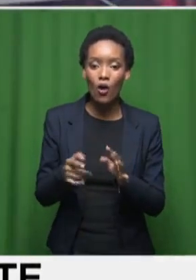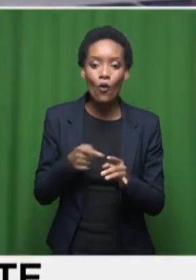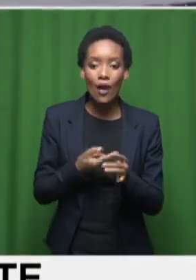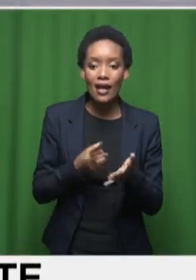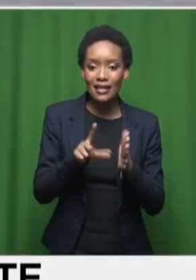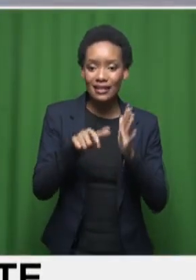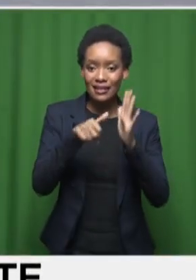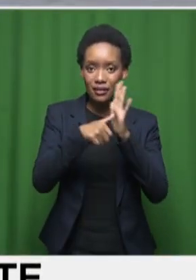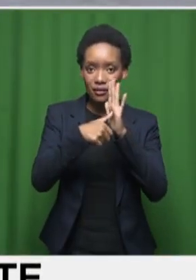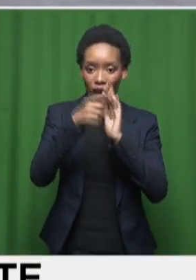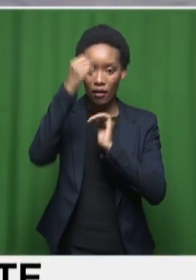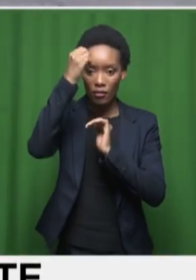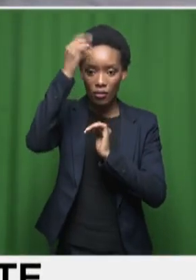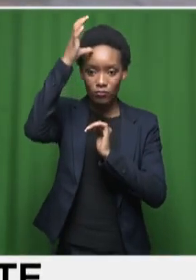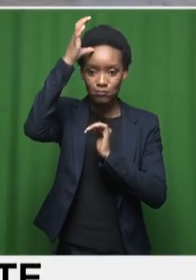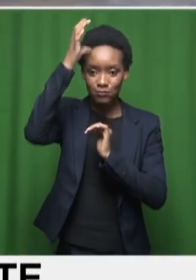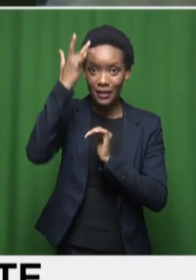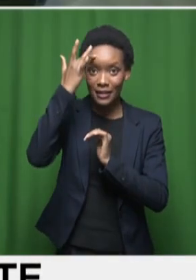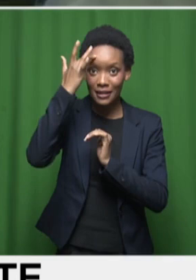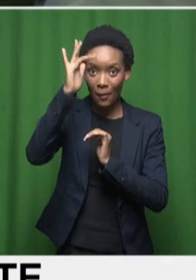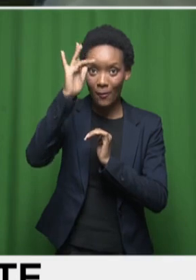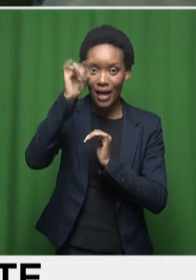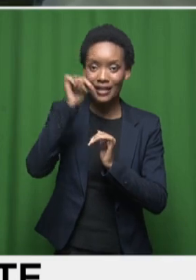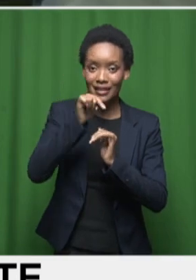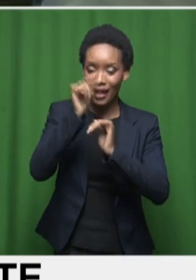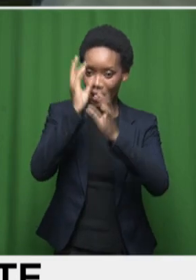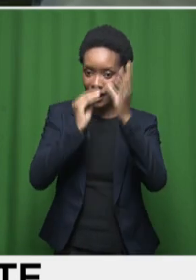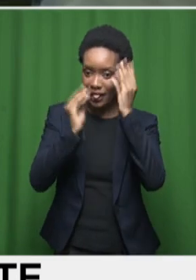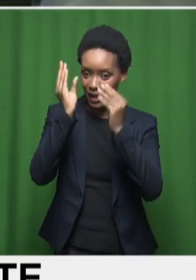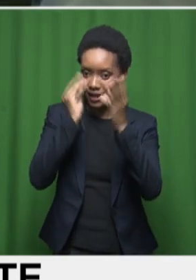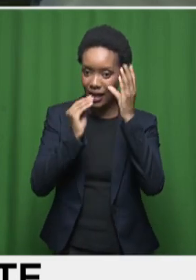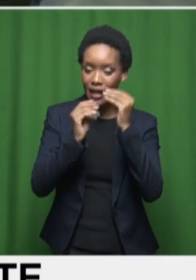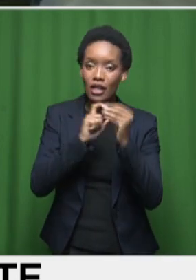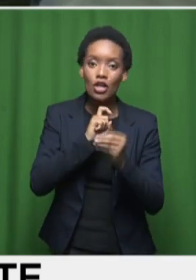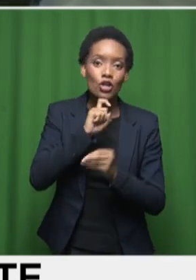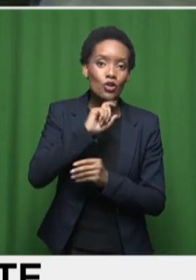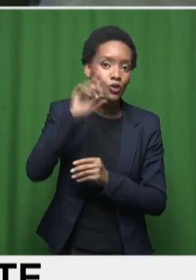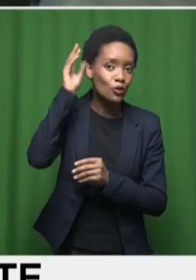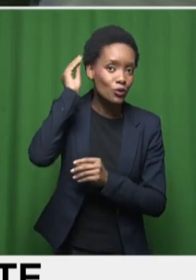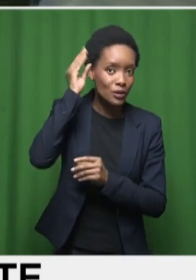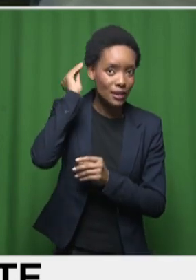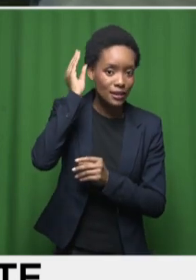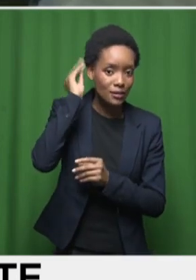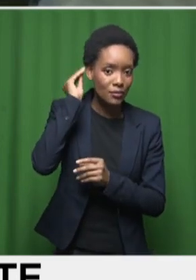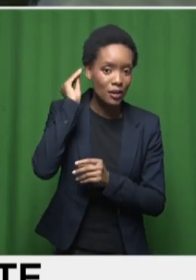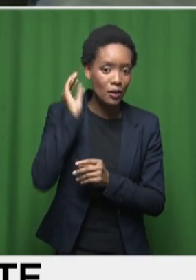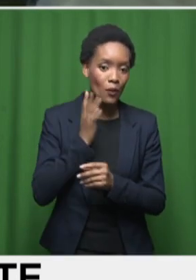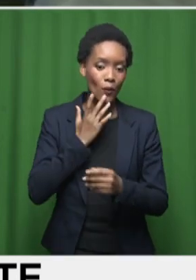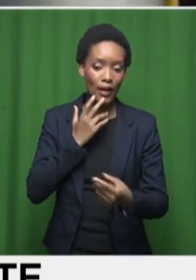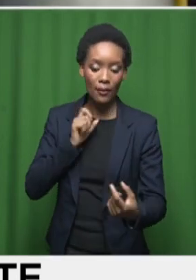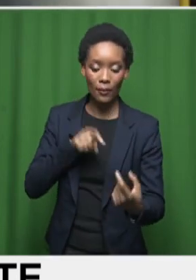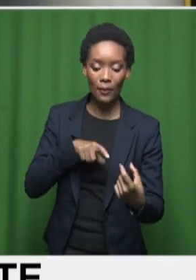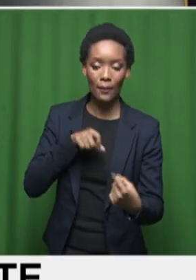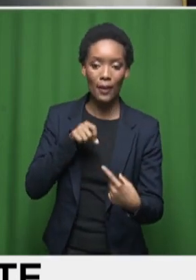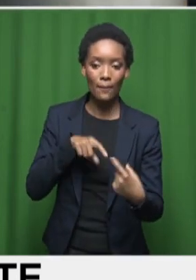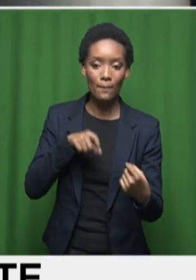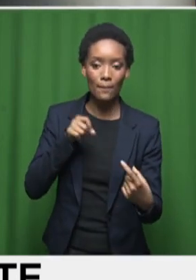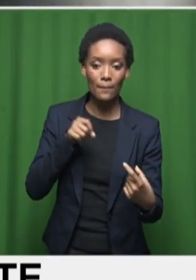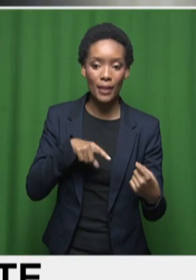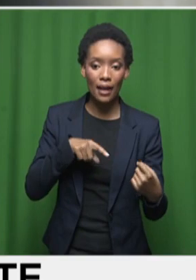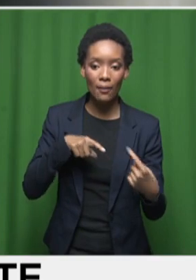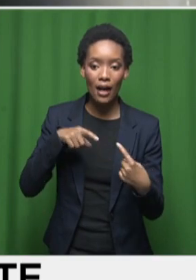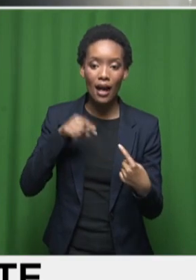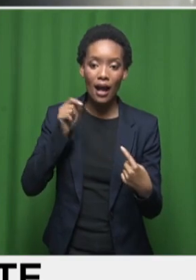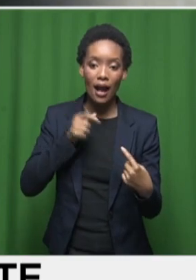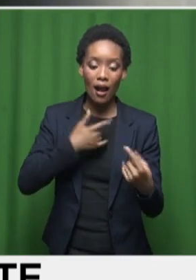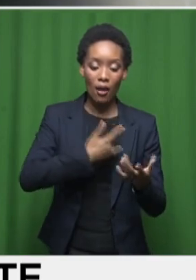they are learning based on their experience. And once you are engaging with them, you are improving